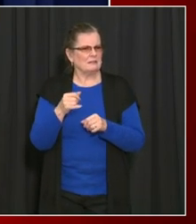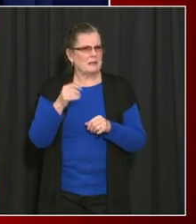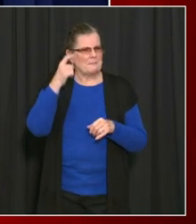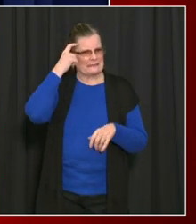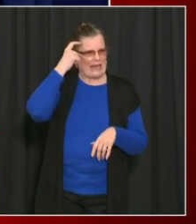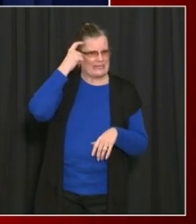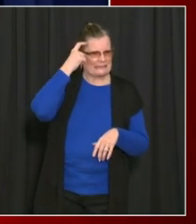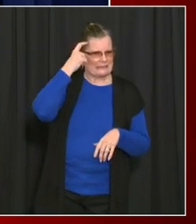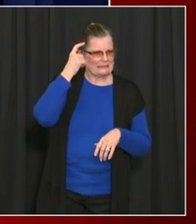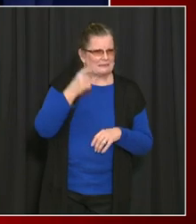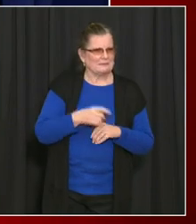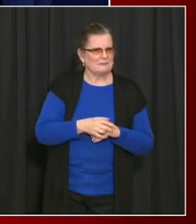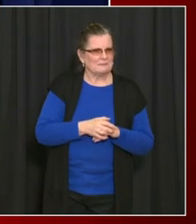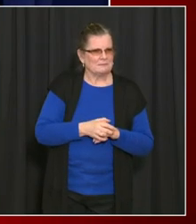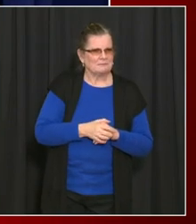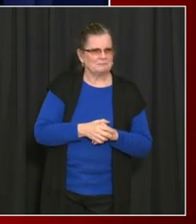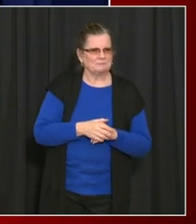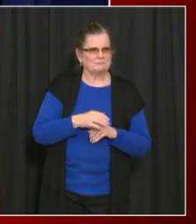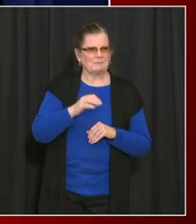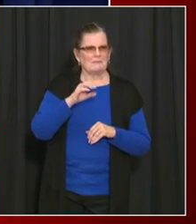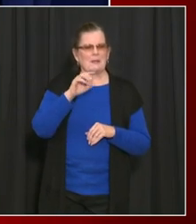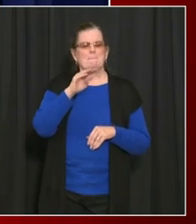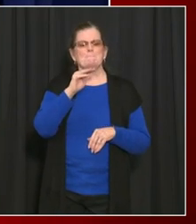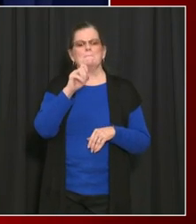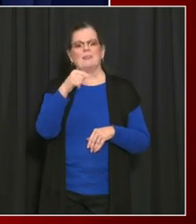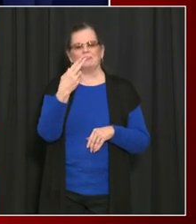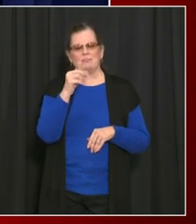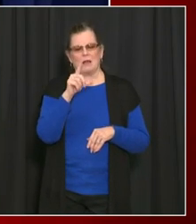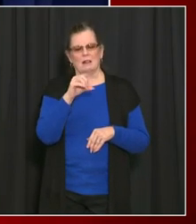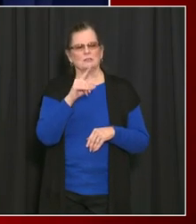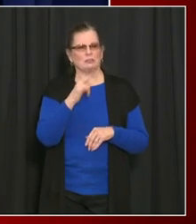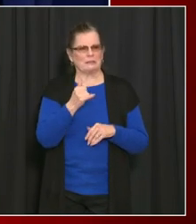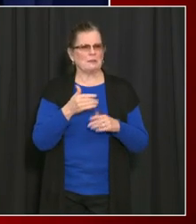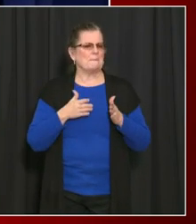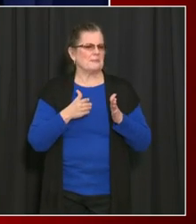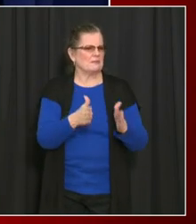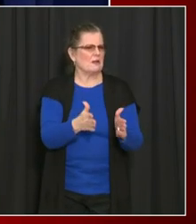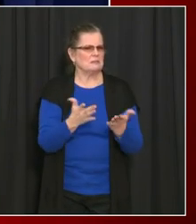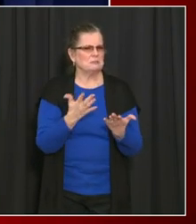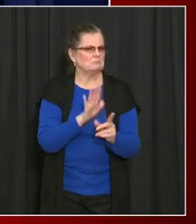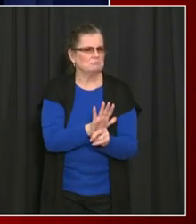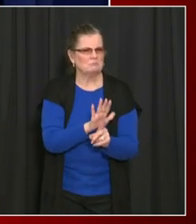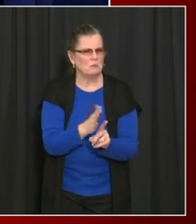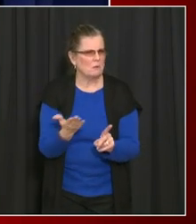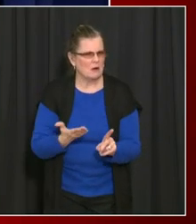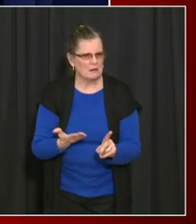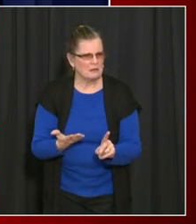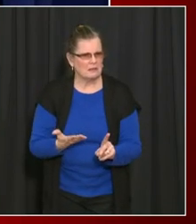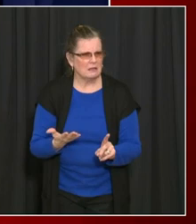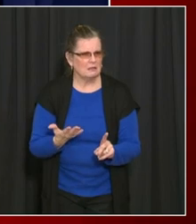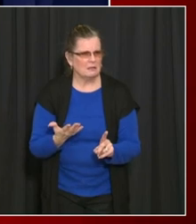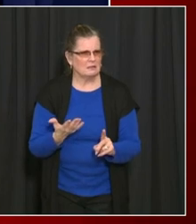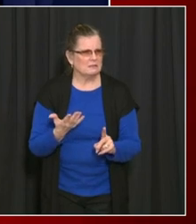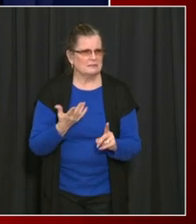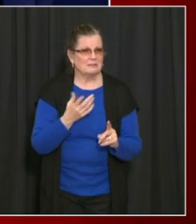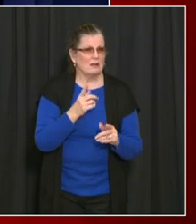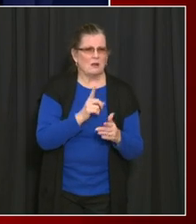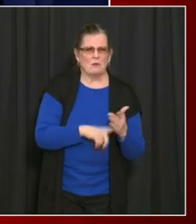and are worried about seeing cases? What would you say to folks who are still nervous